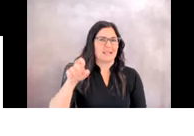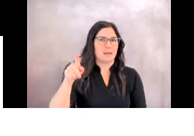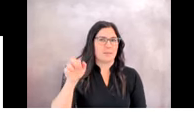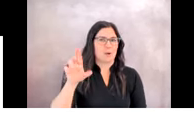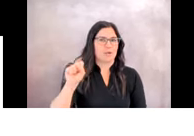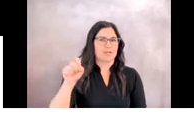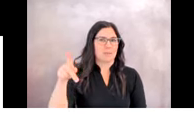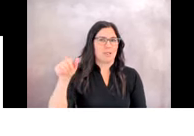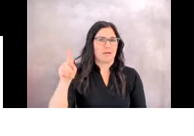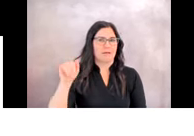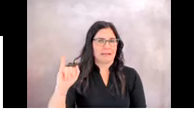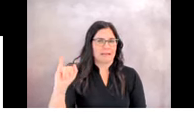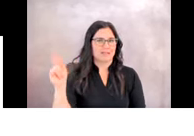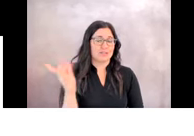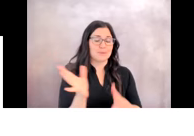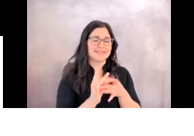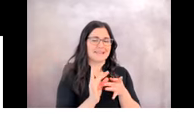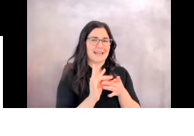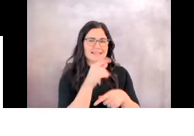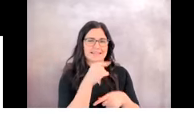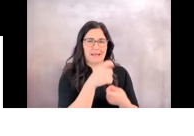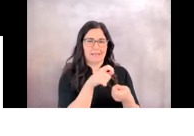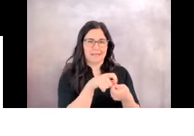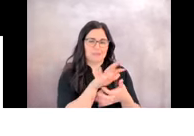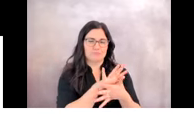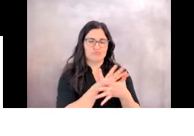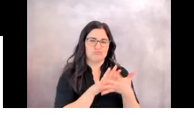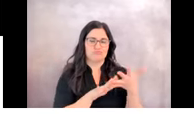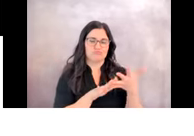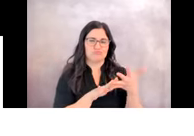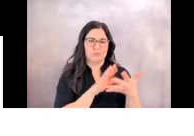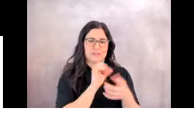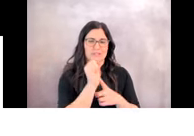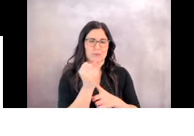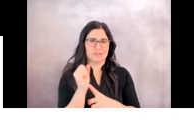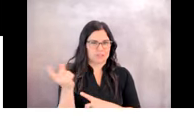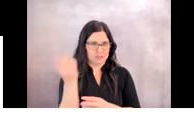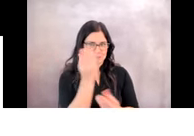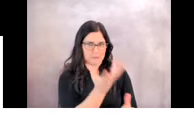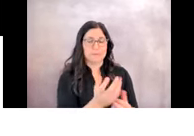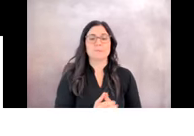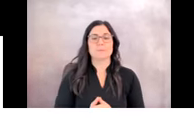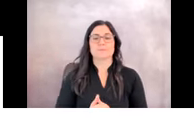will let you know exactly where we are with any case.